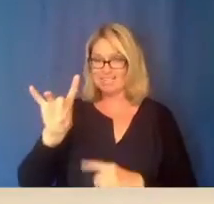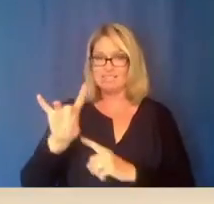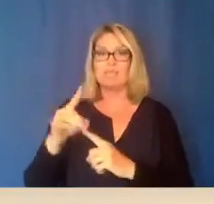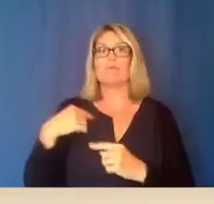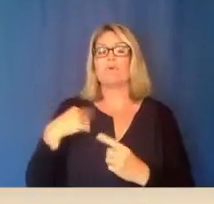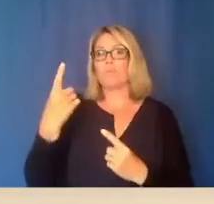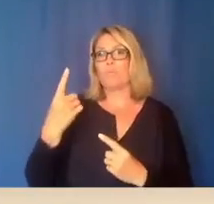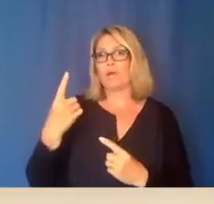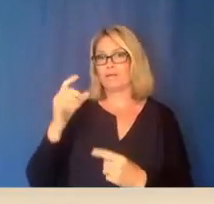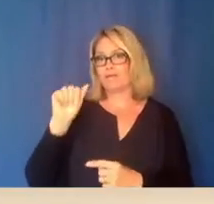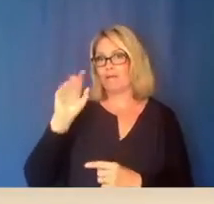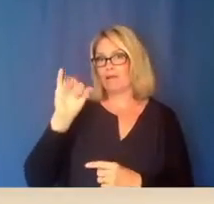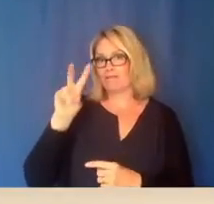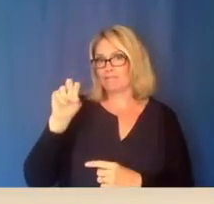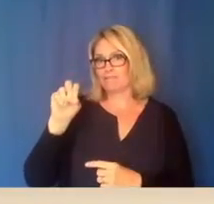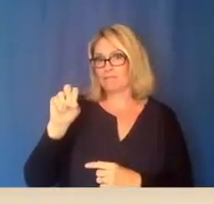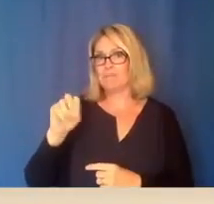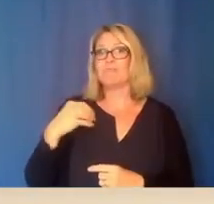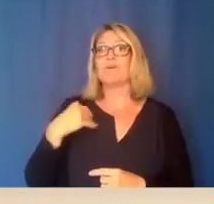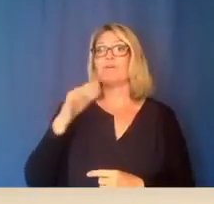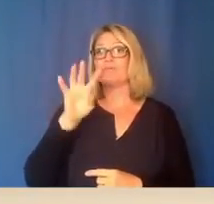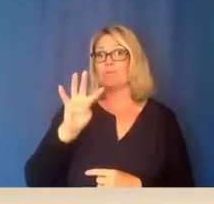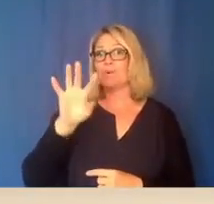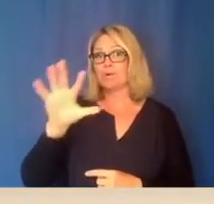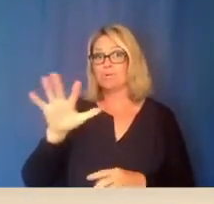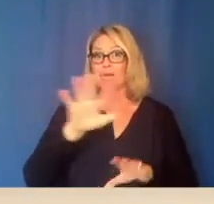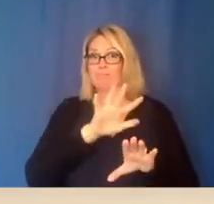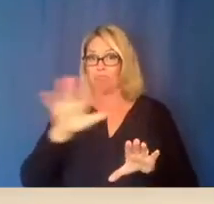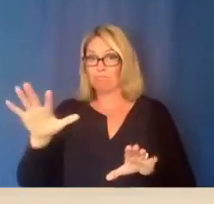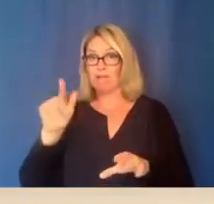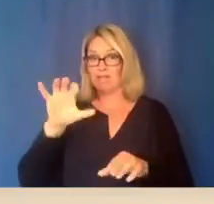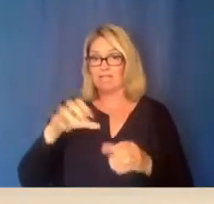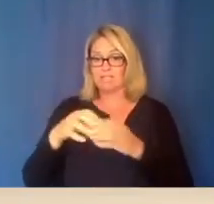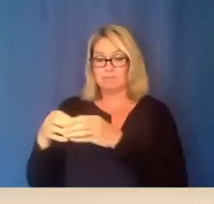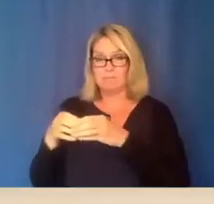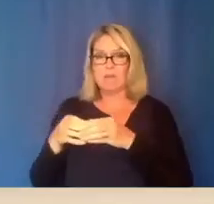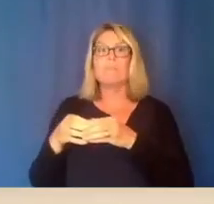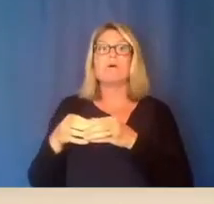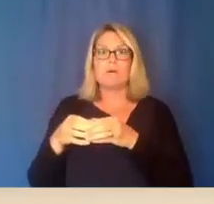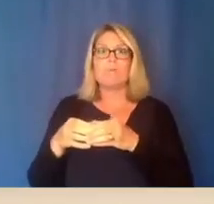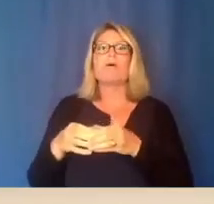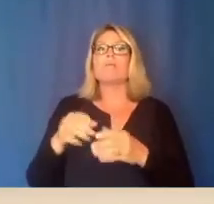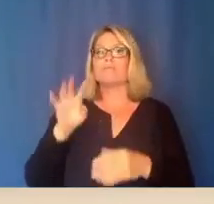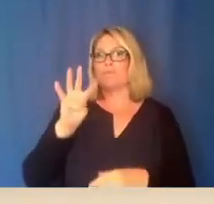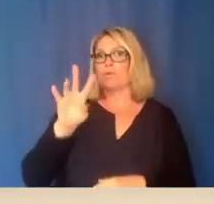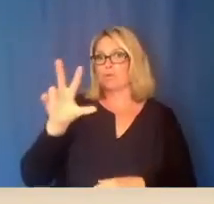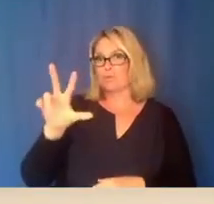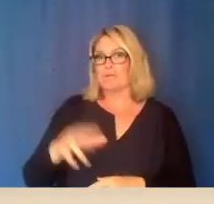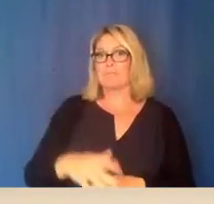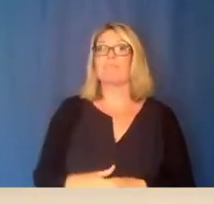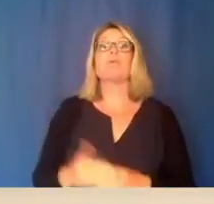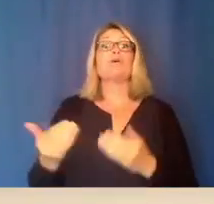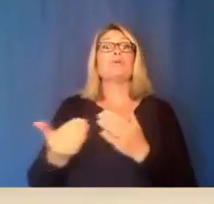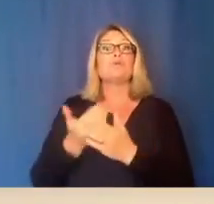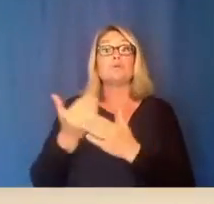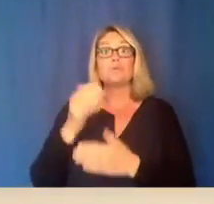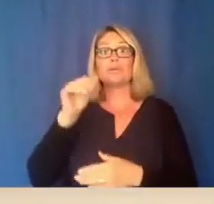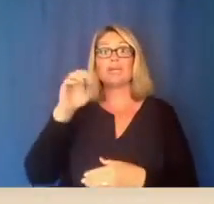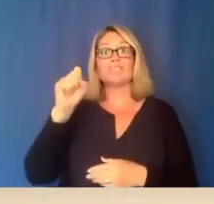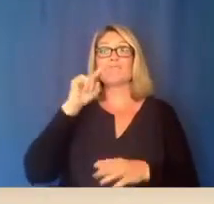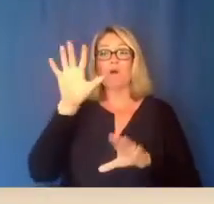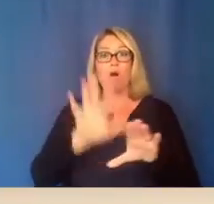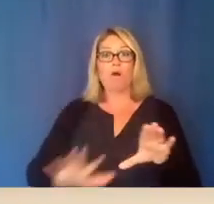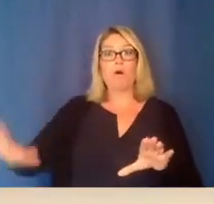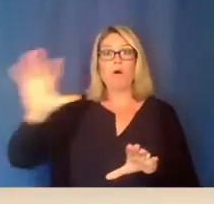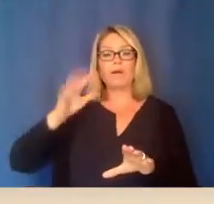been 43 new cases in Atlantic Canada during the past week. In the rest of the country, new cases were down a further